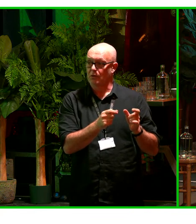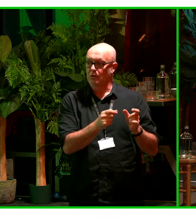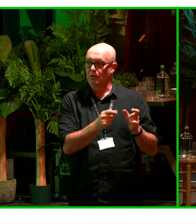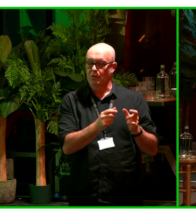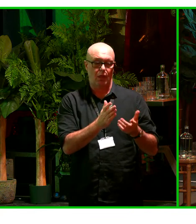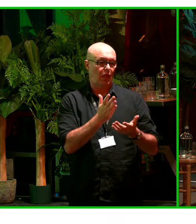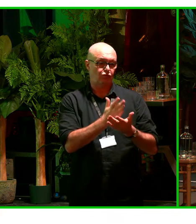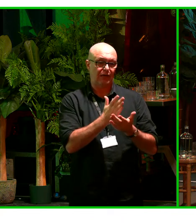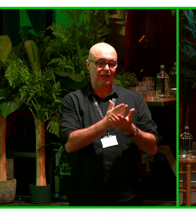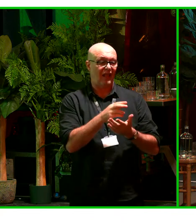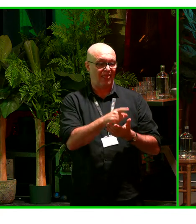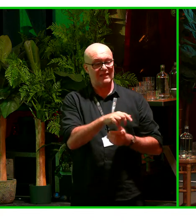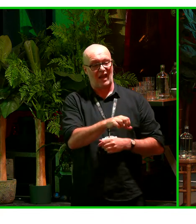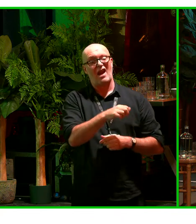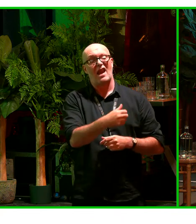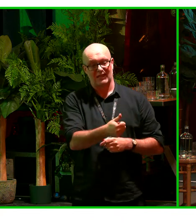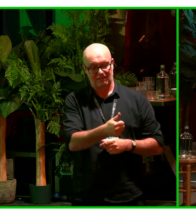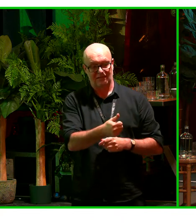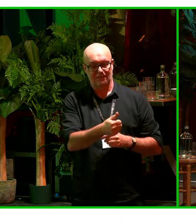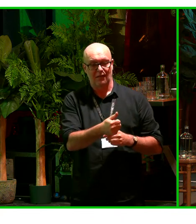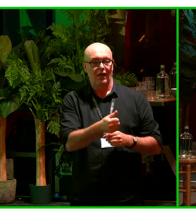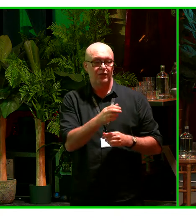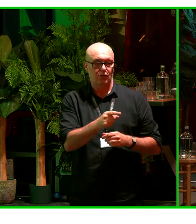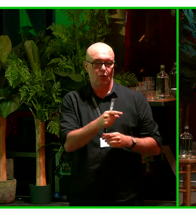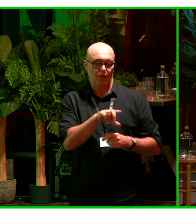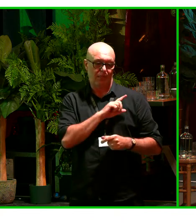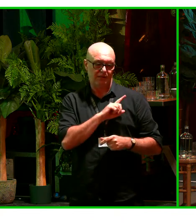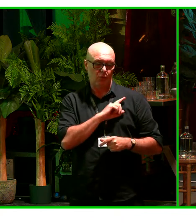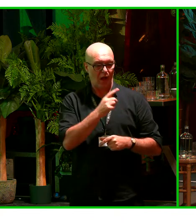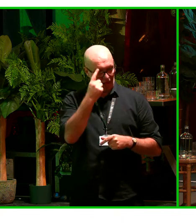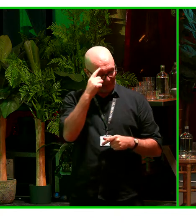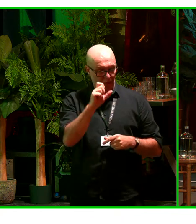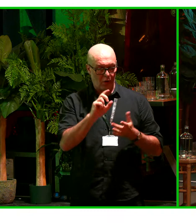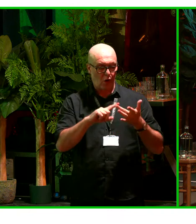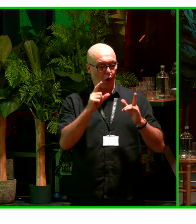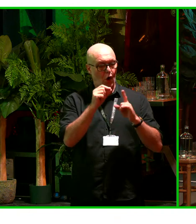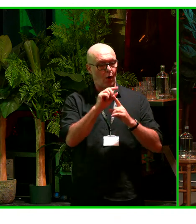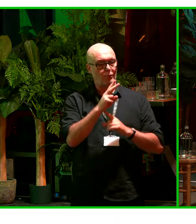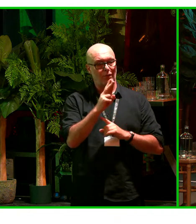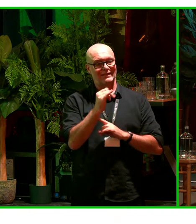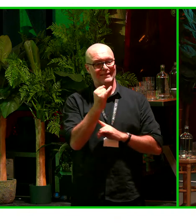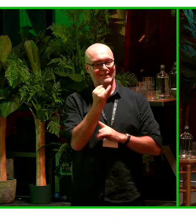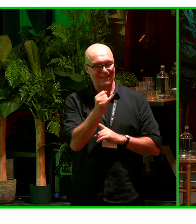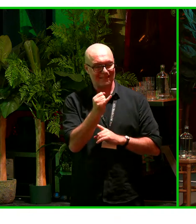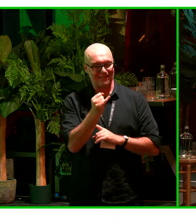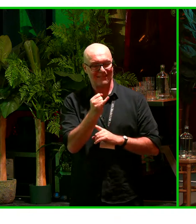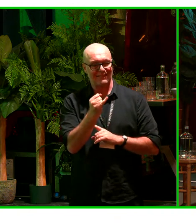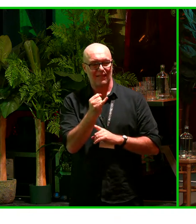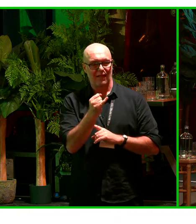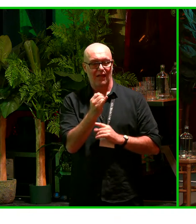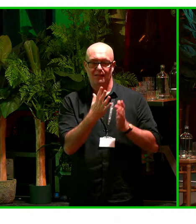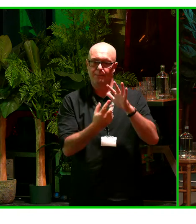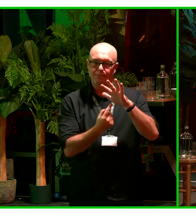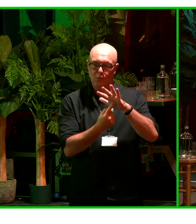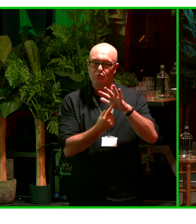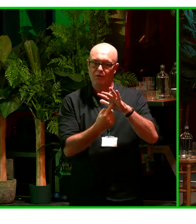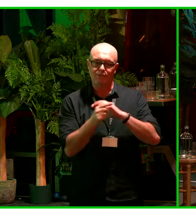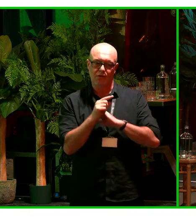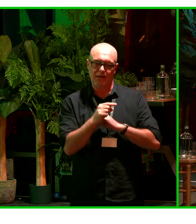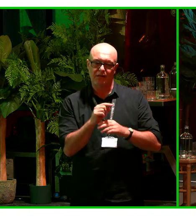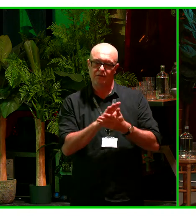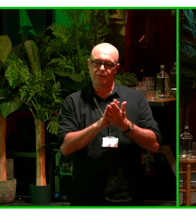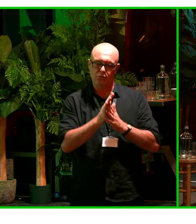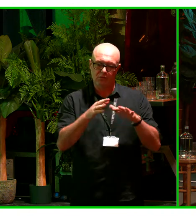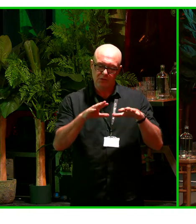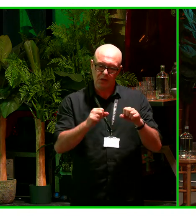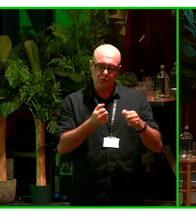about what is coming their way. So that's why I see COP and these sorts of events as being critical to be able to talk